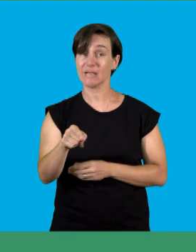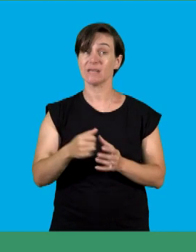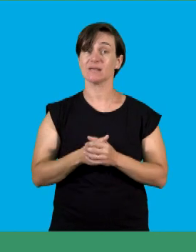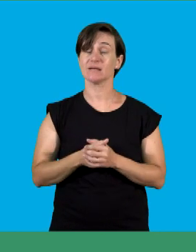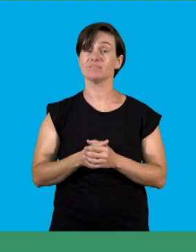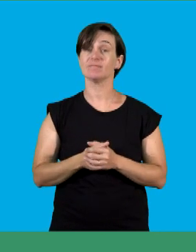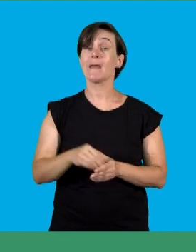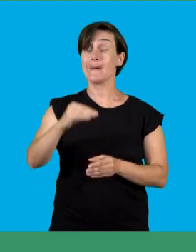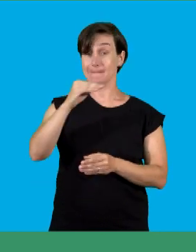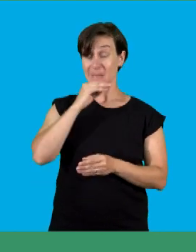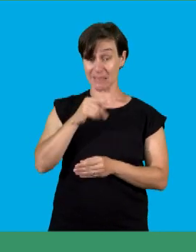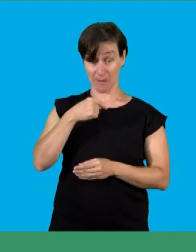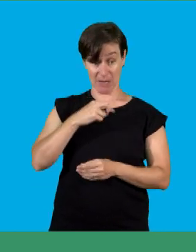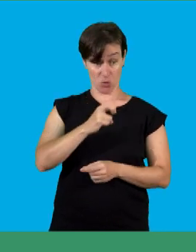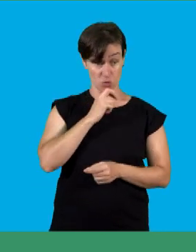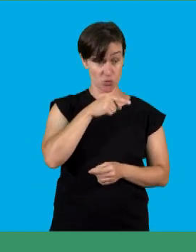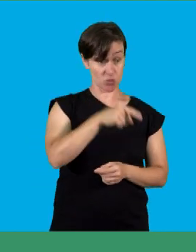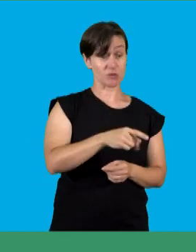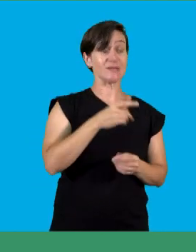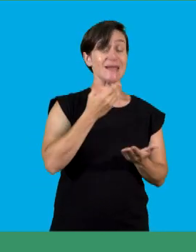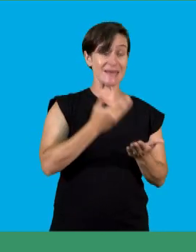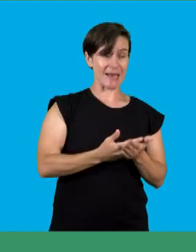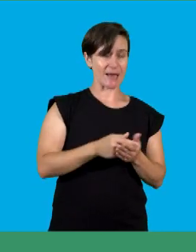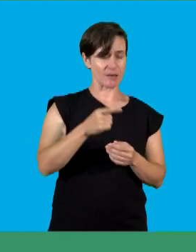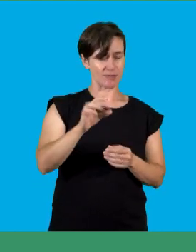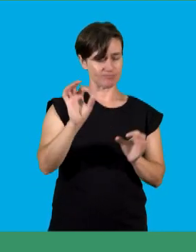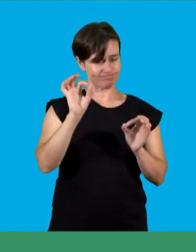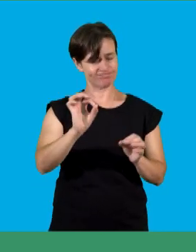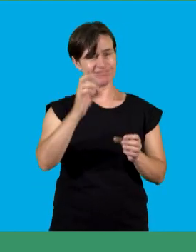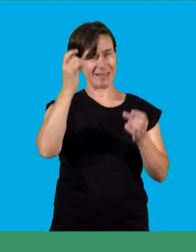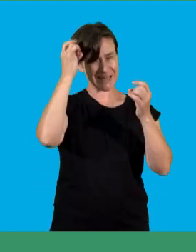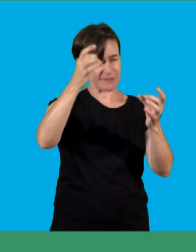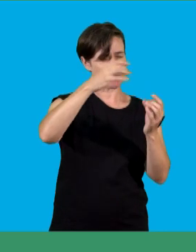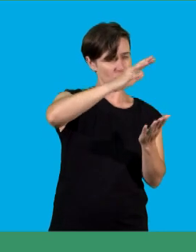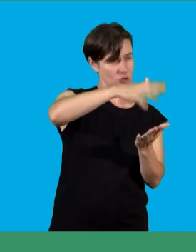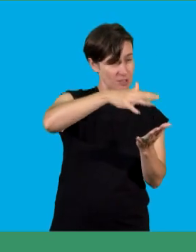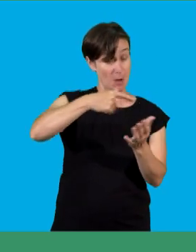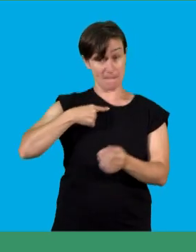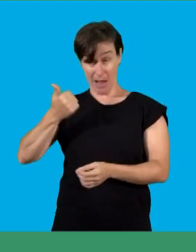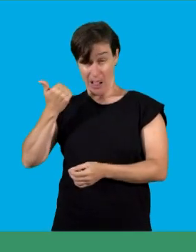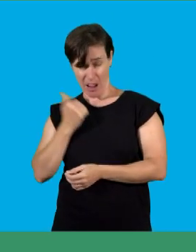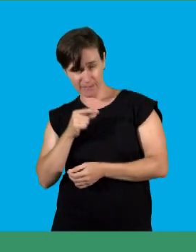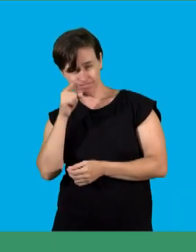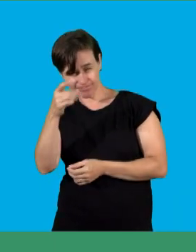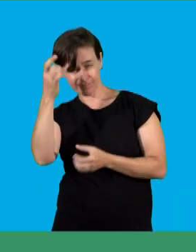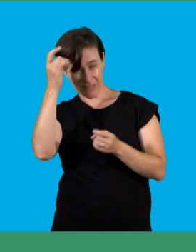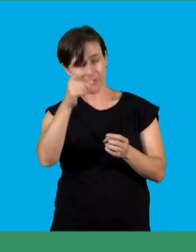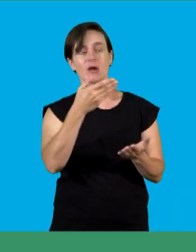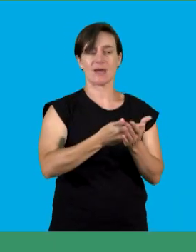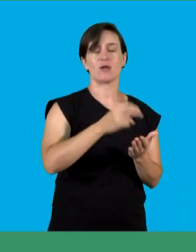is valid if it collects the raw information that you planned to collect. I say raw information